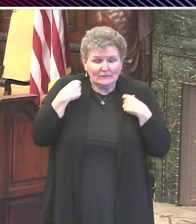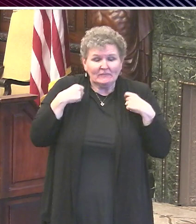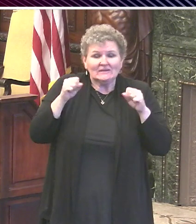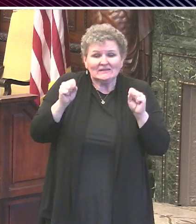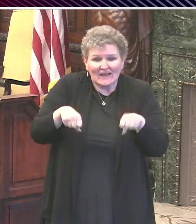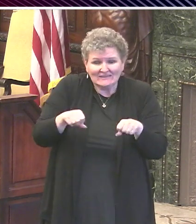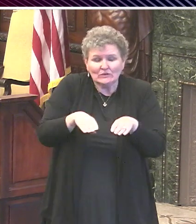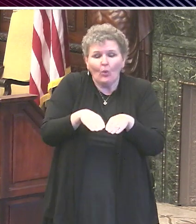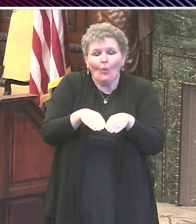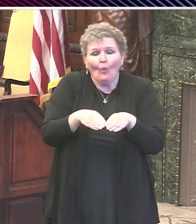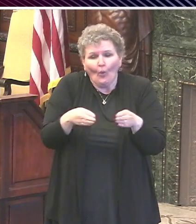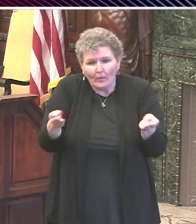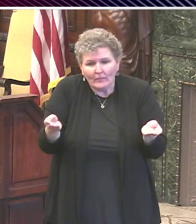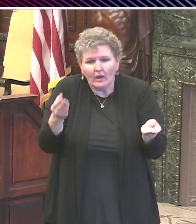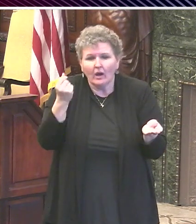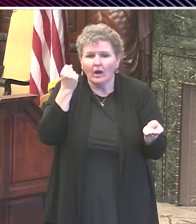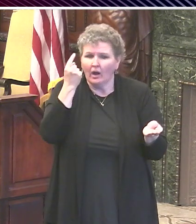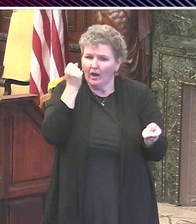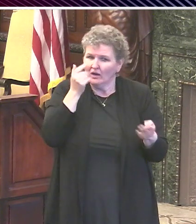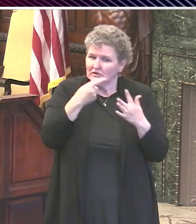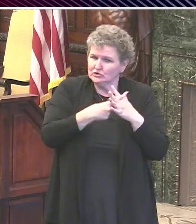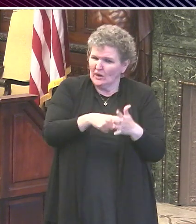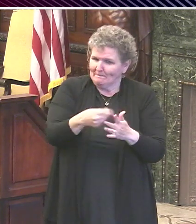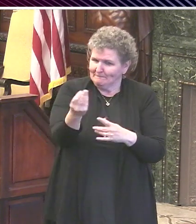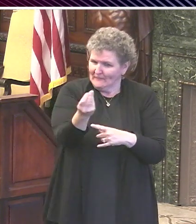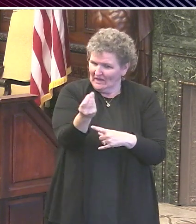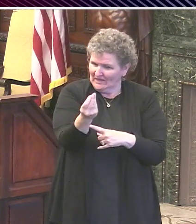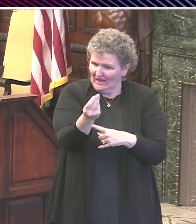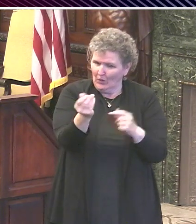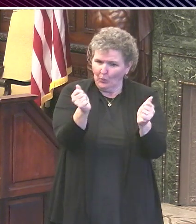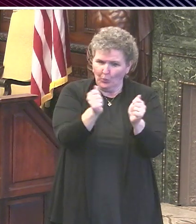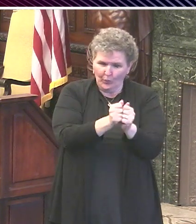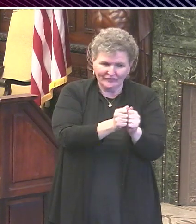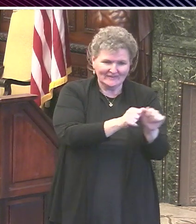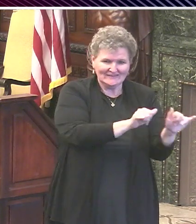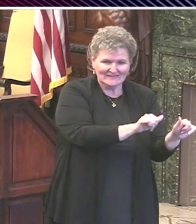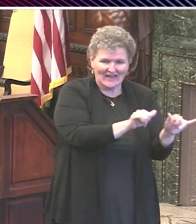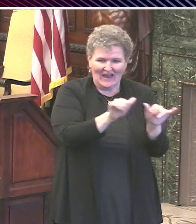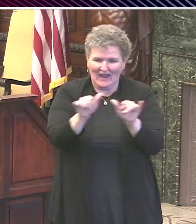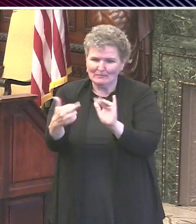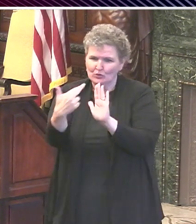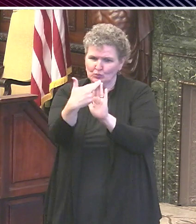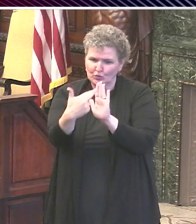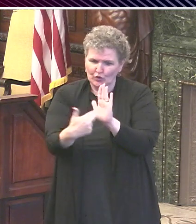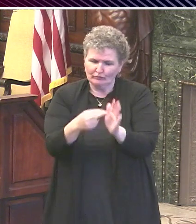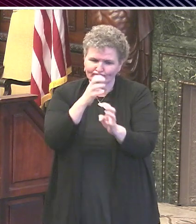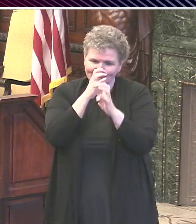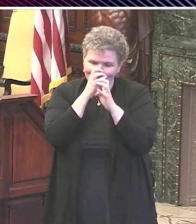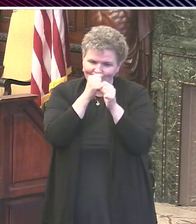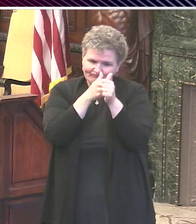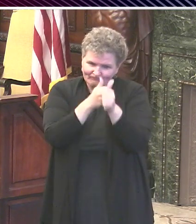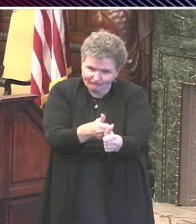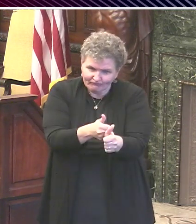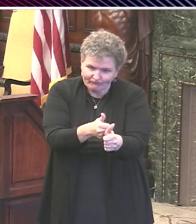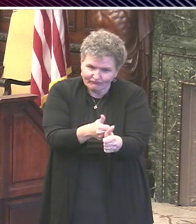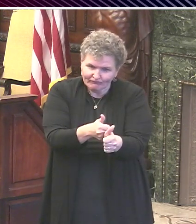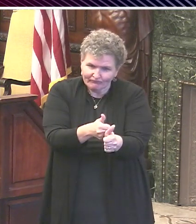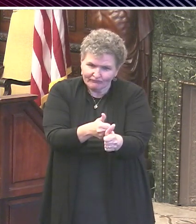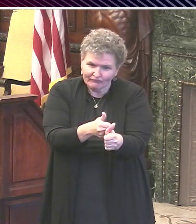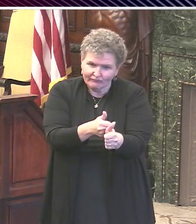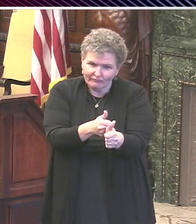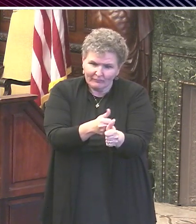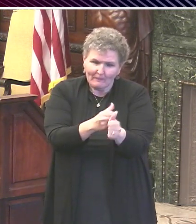reopen effective Monday with similar safety requirements, very strict safety requirements. Masks will be required at all